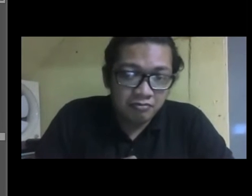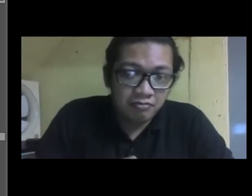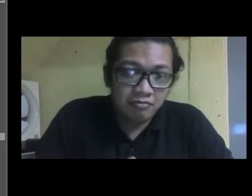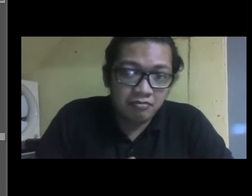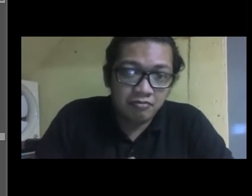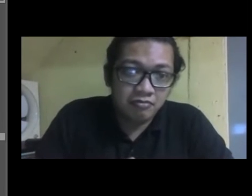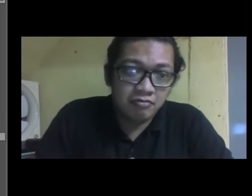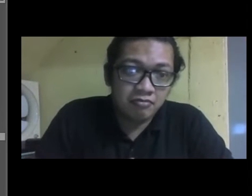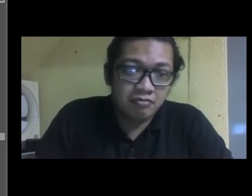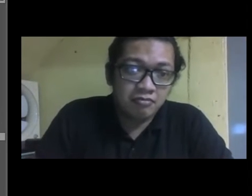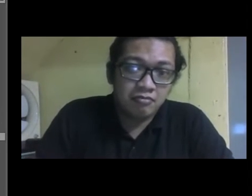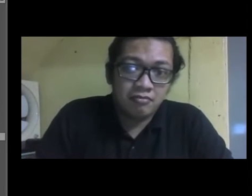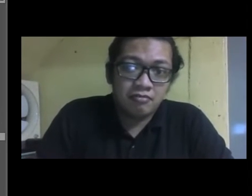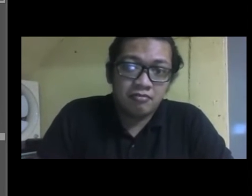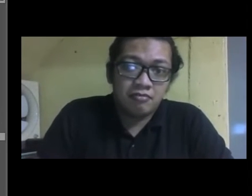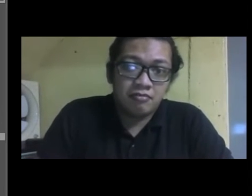Okay, good.